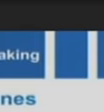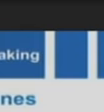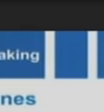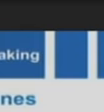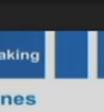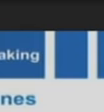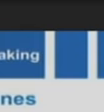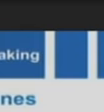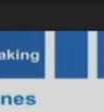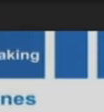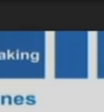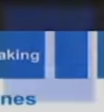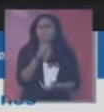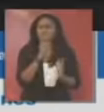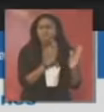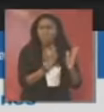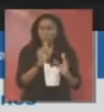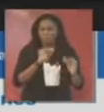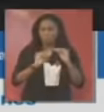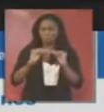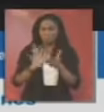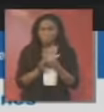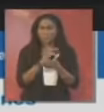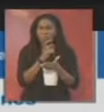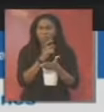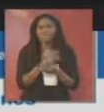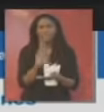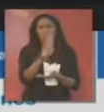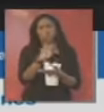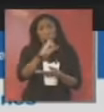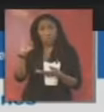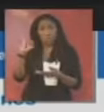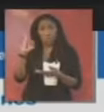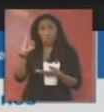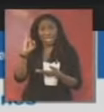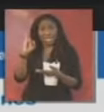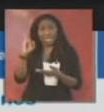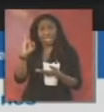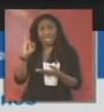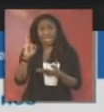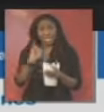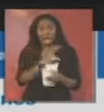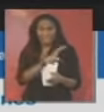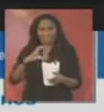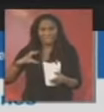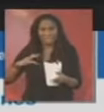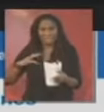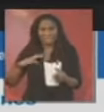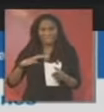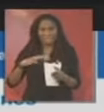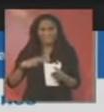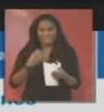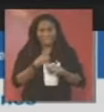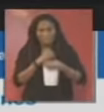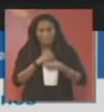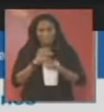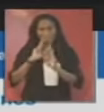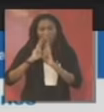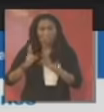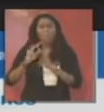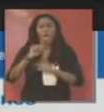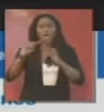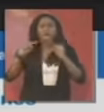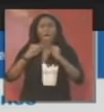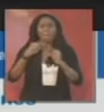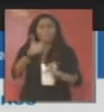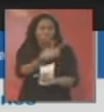by the UWI St. Augustine Committee for Vaccine Efficacy. This is a committee that was convened